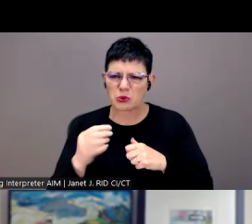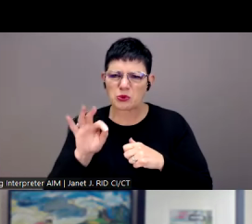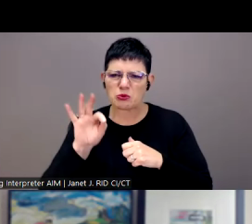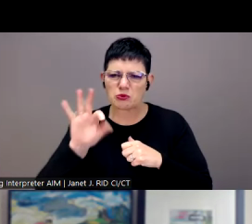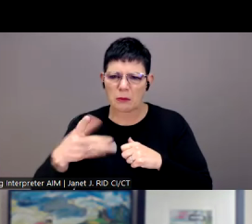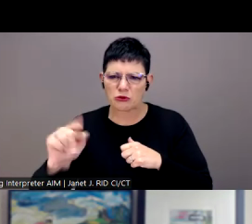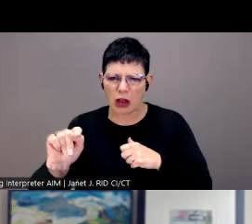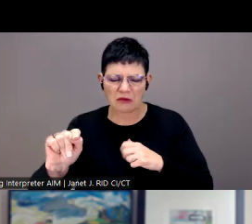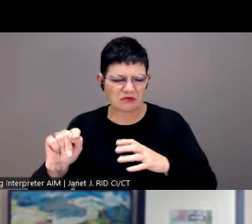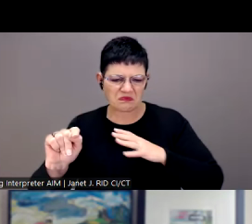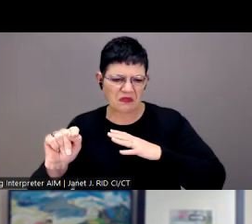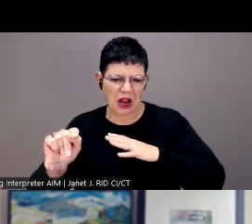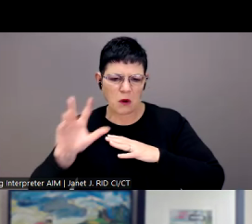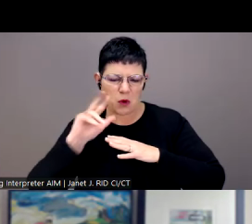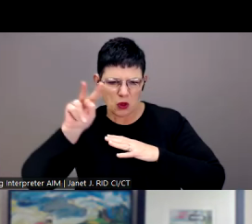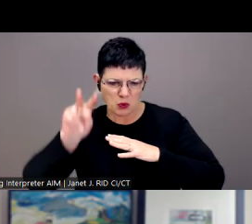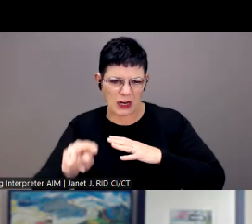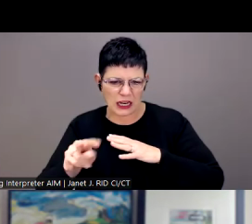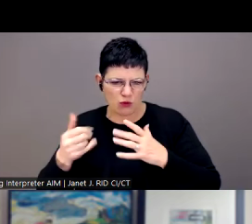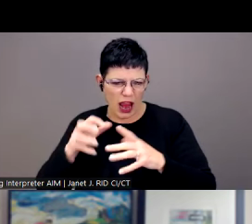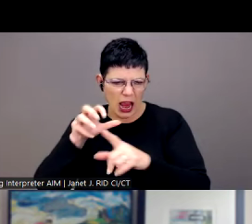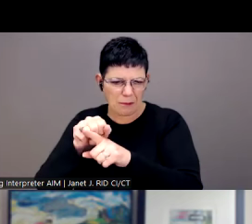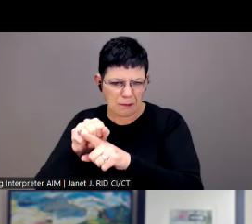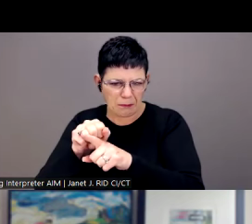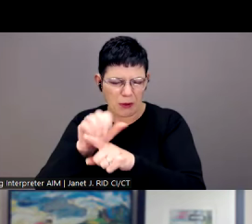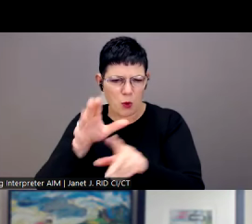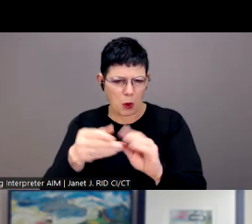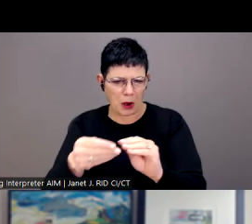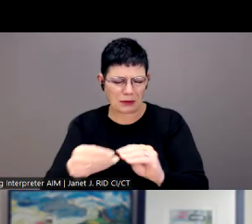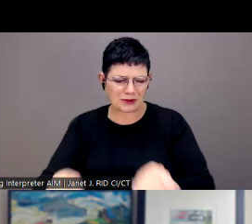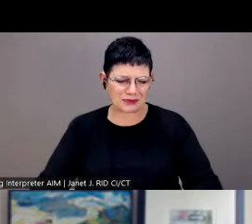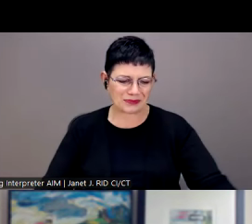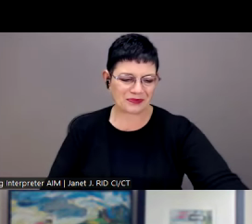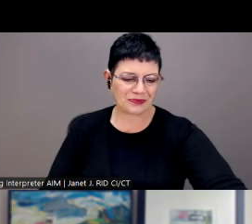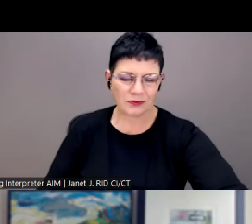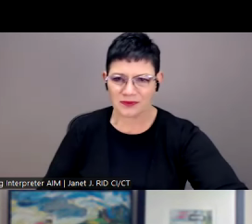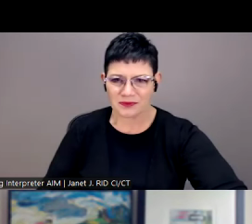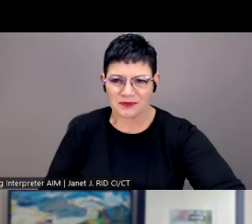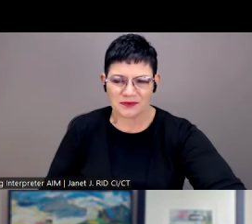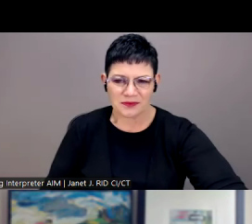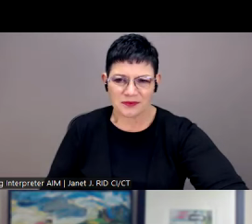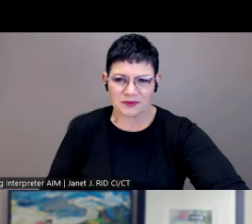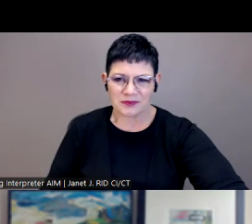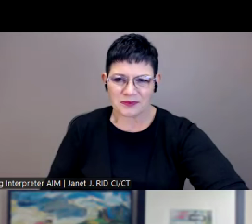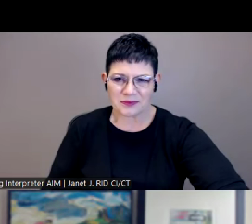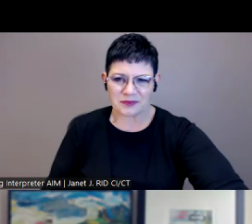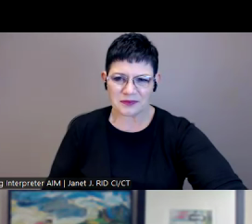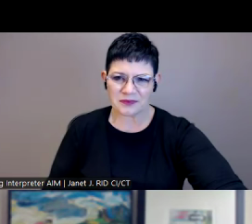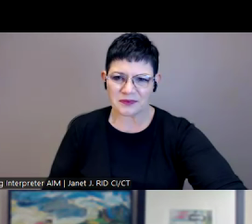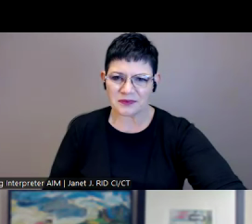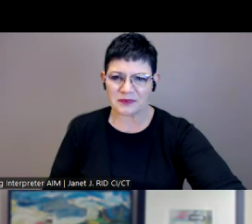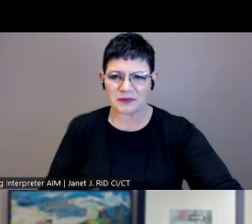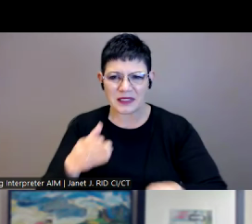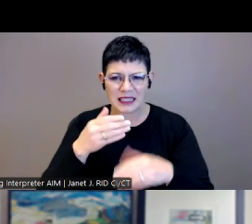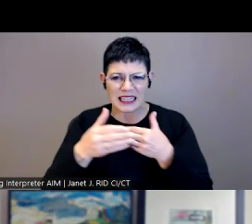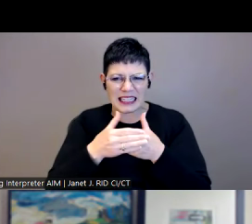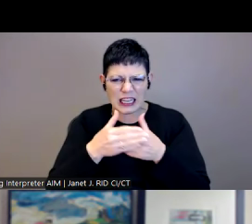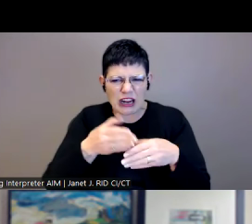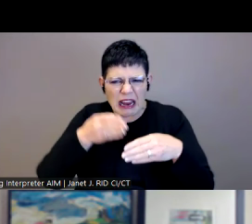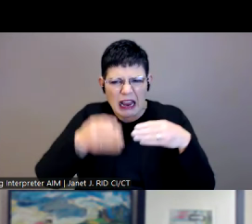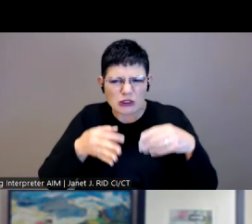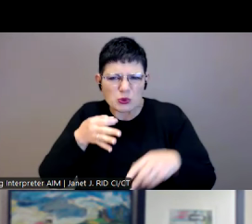chat, and we'll try to troubleshoot that with you. Towards the end of the webinar, and actually in just